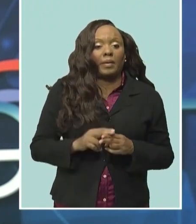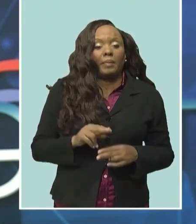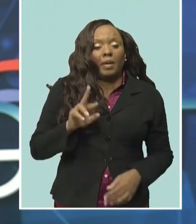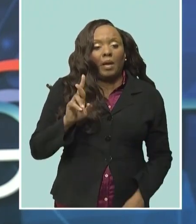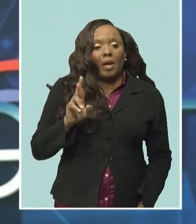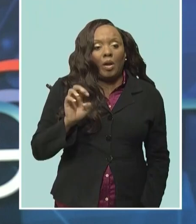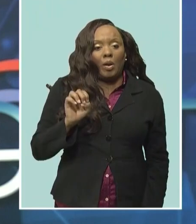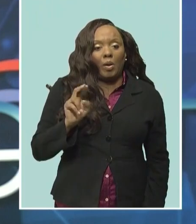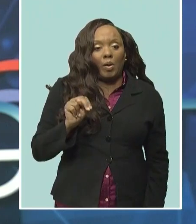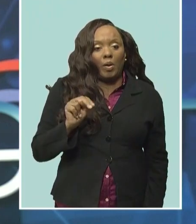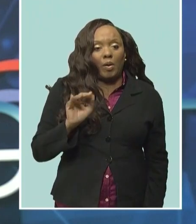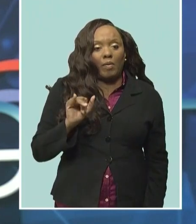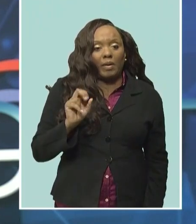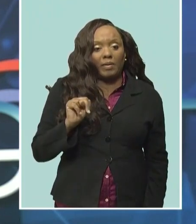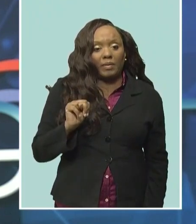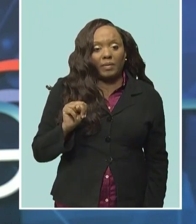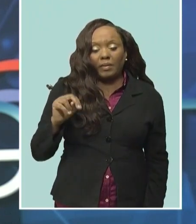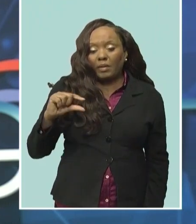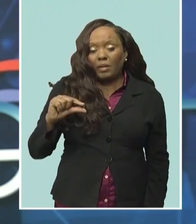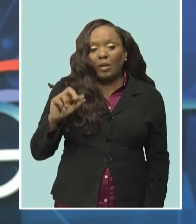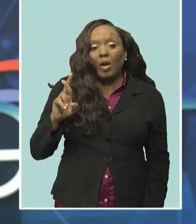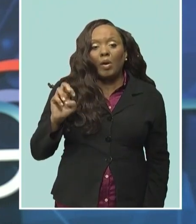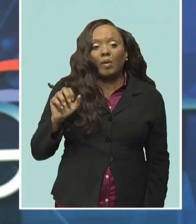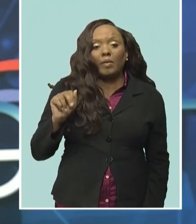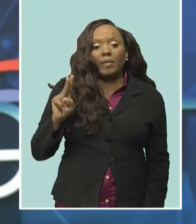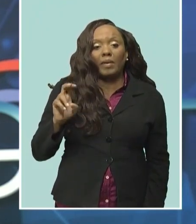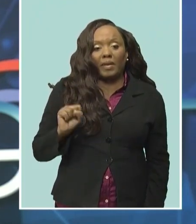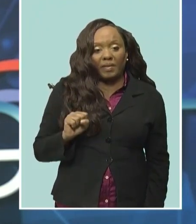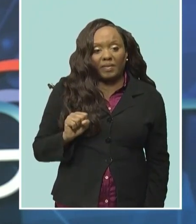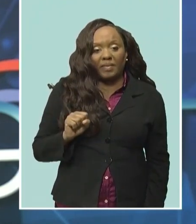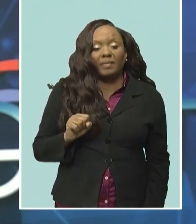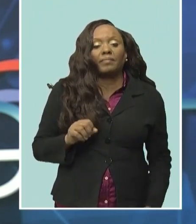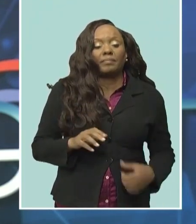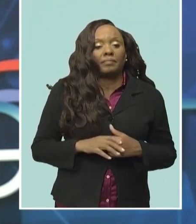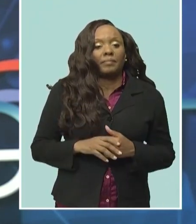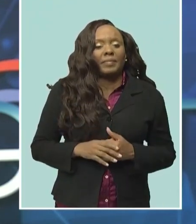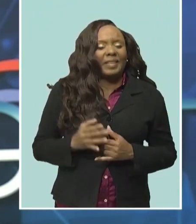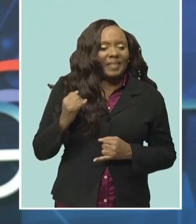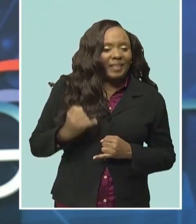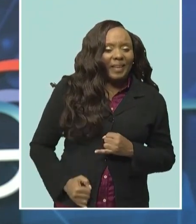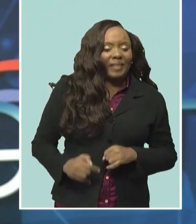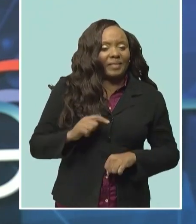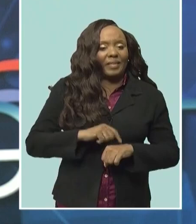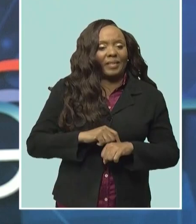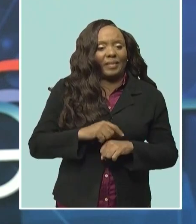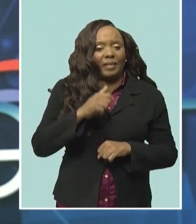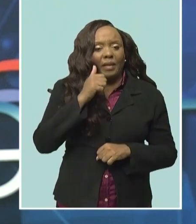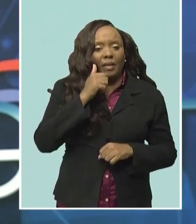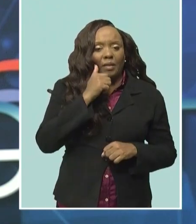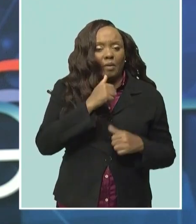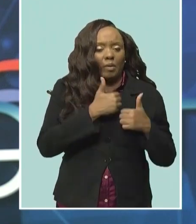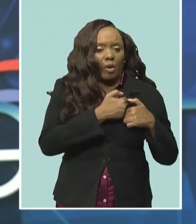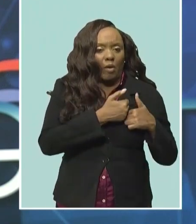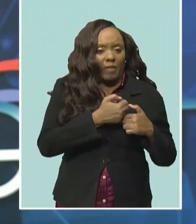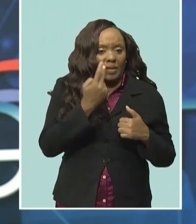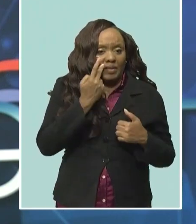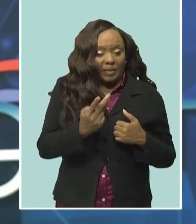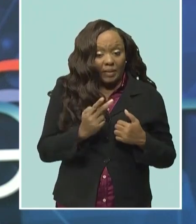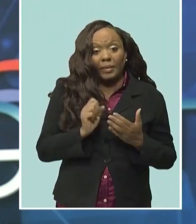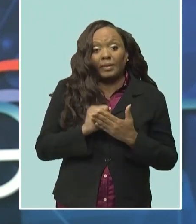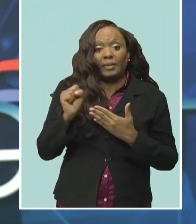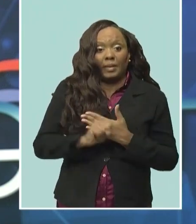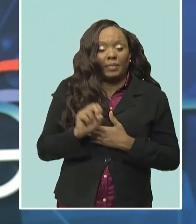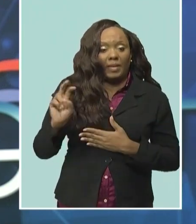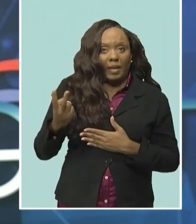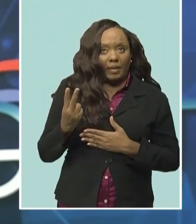43 Martins Road was last seen by his girlfriend Jessie Taylor on September the 2nd. No photo was provided